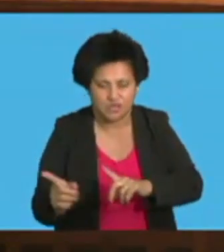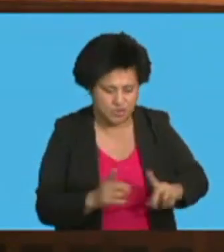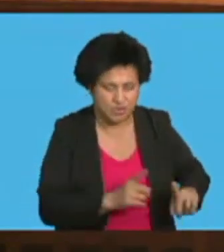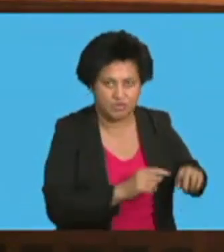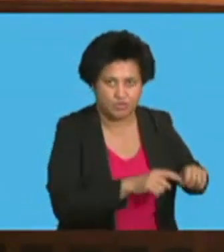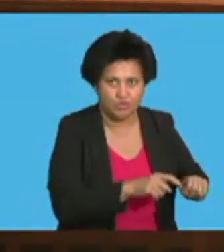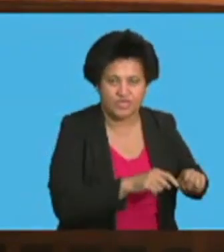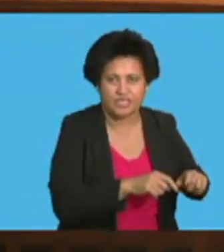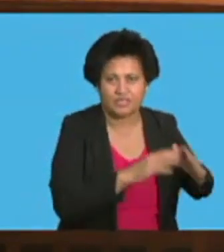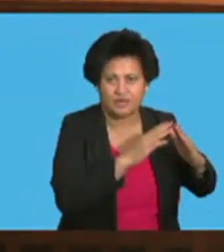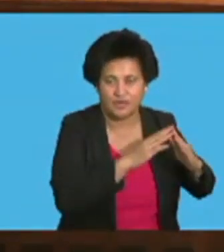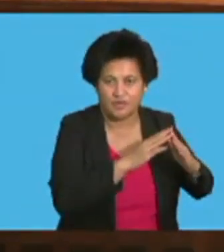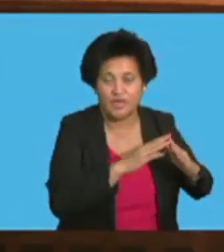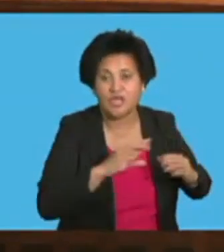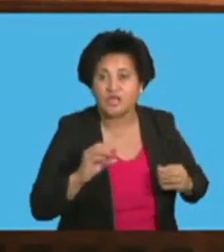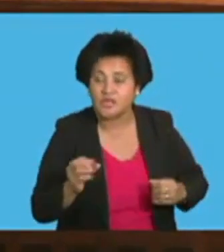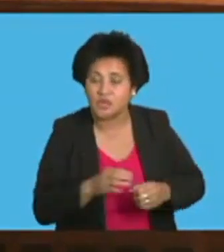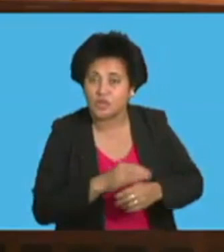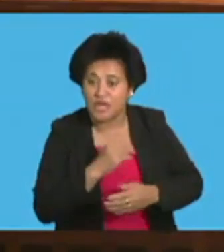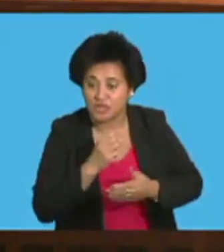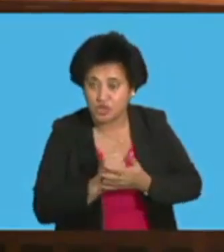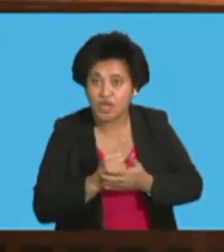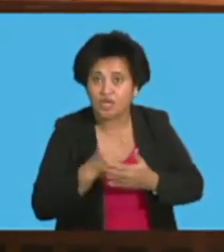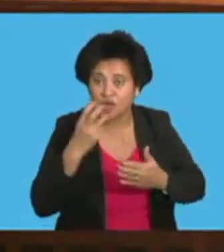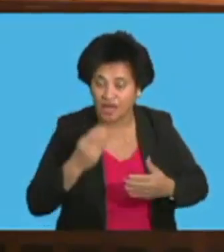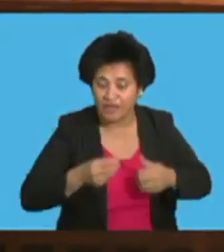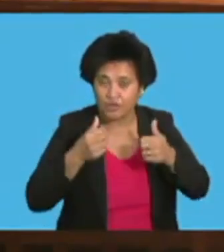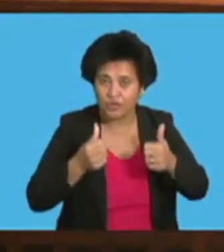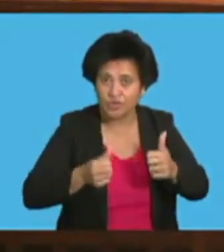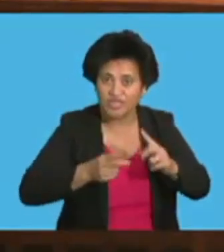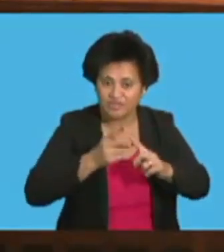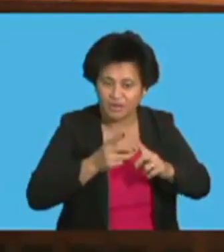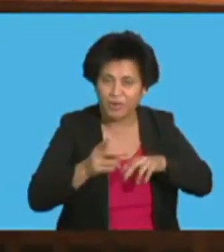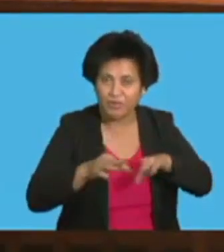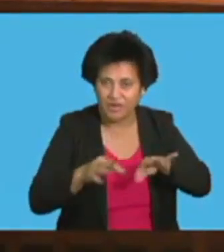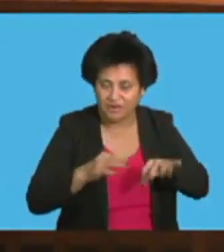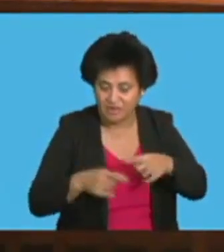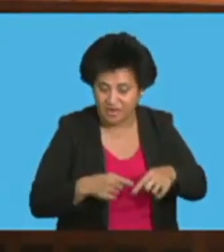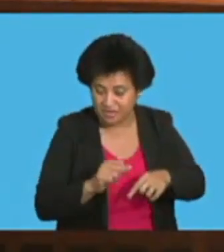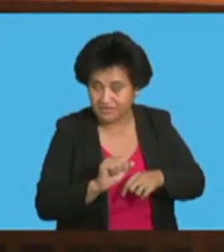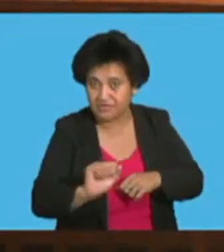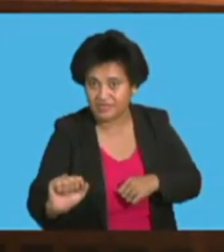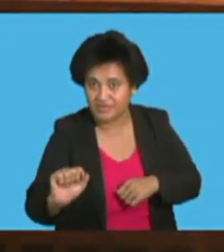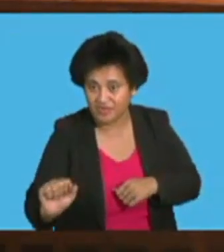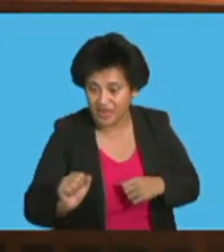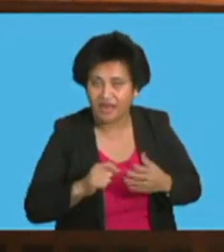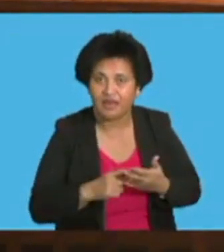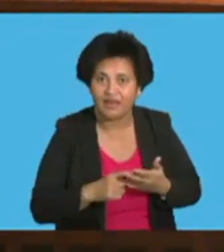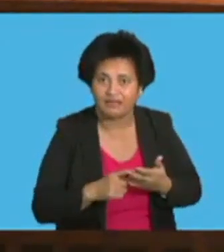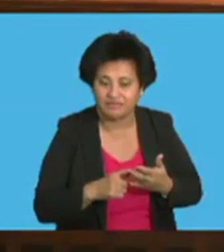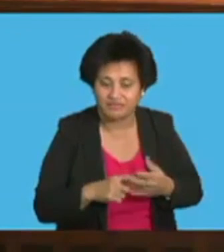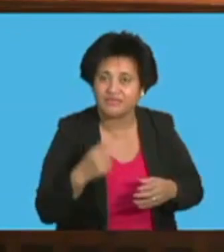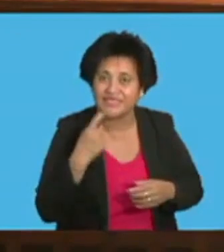to ensure that there's a holistic development plan in relation to their upbringing in the